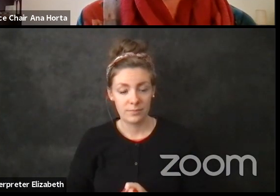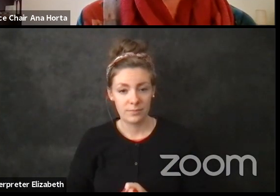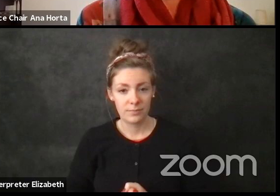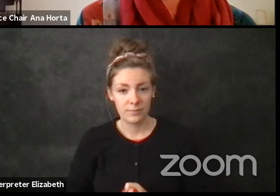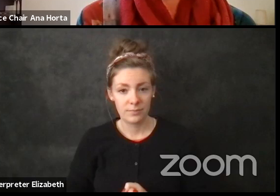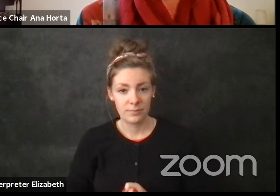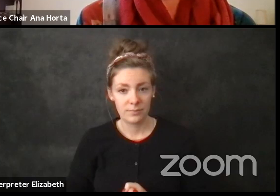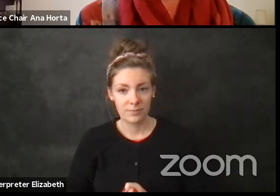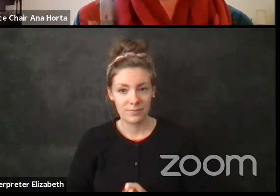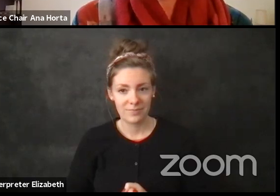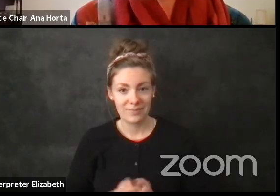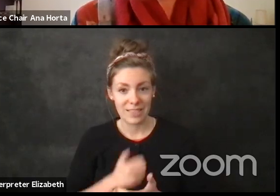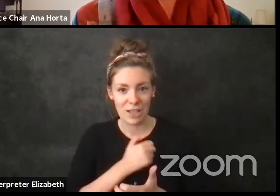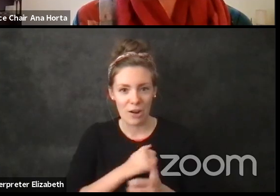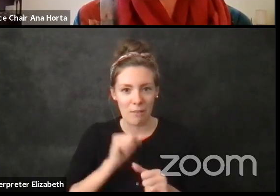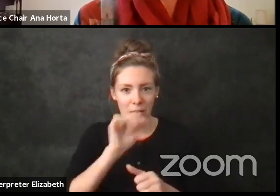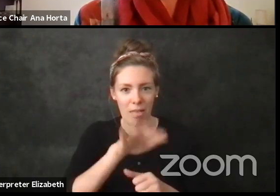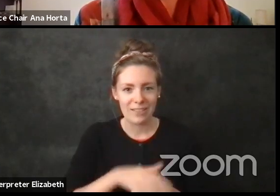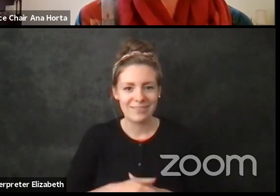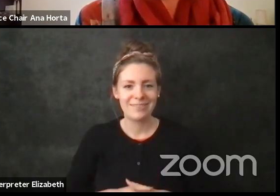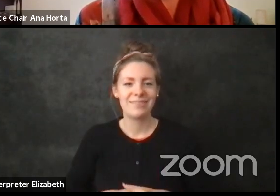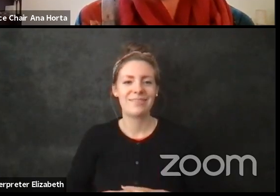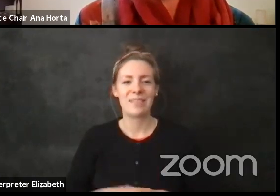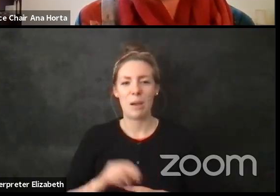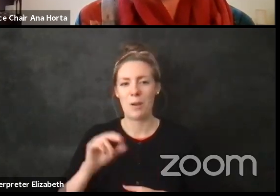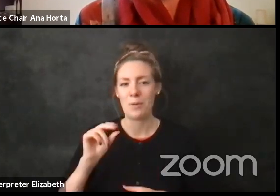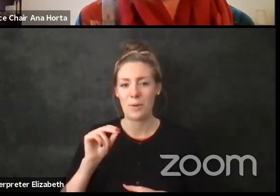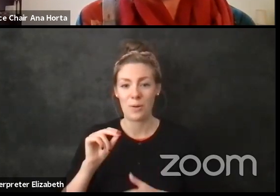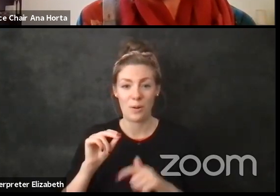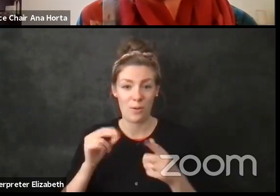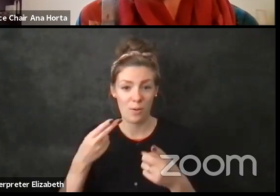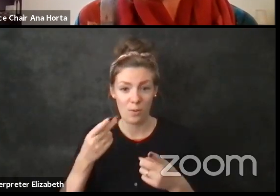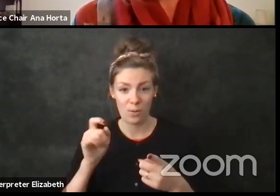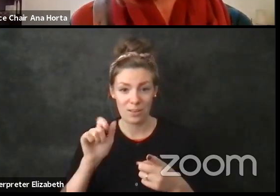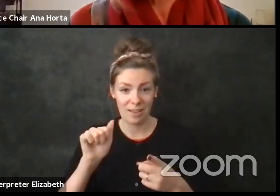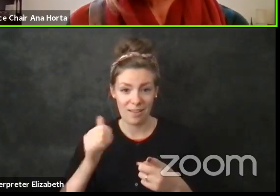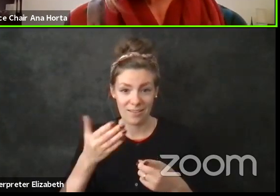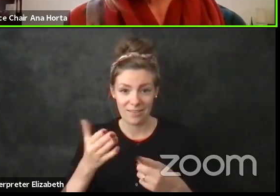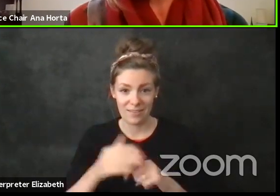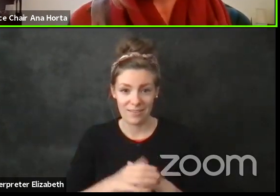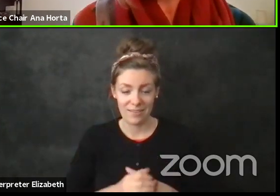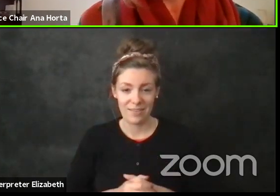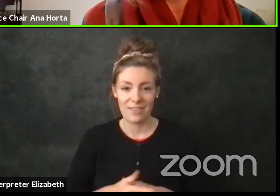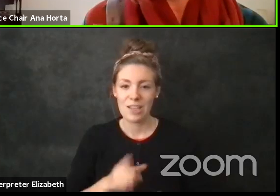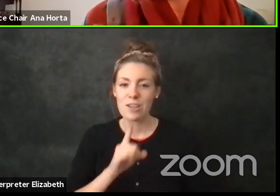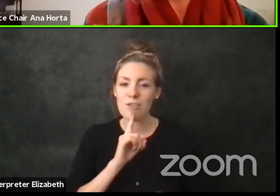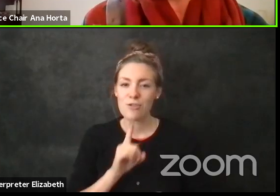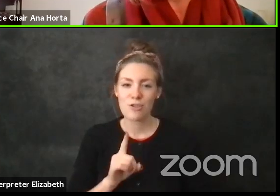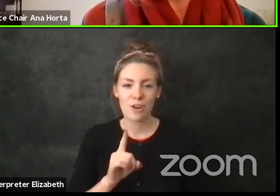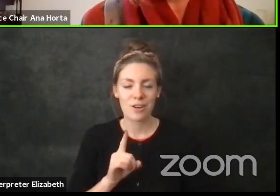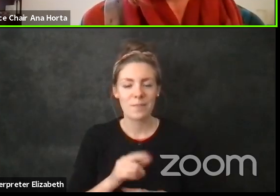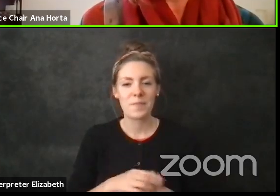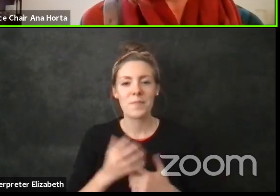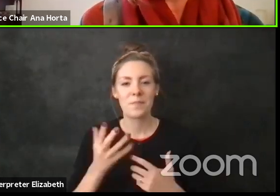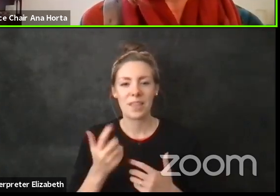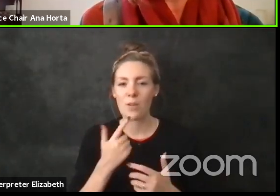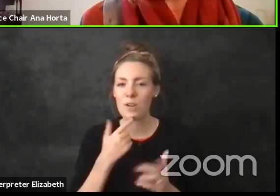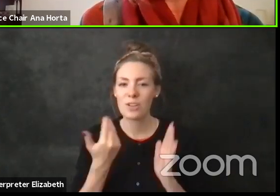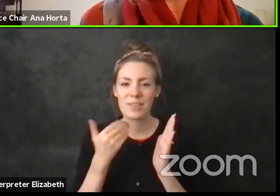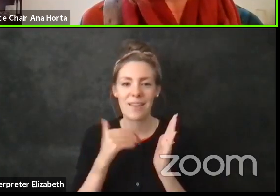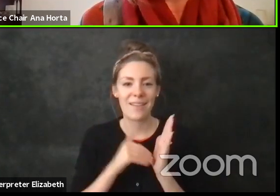Sorry to put you on the spot. Oh no, go ahead, Anna, if you have anything to add. Sure, I just wanna say again